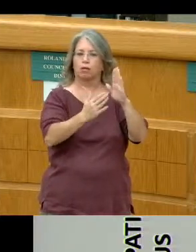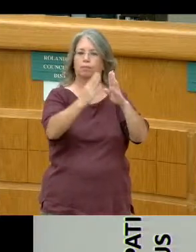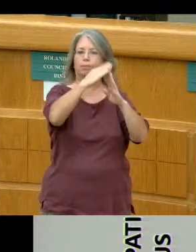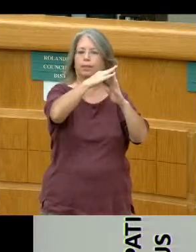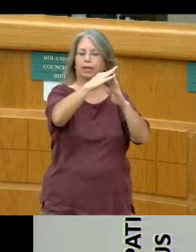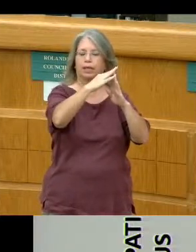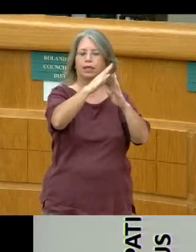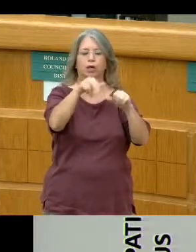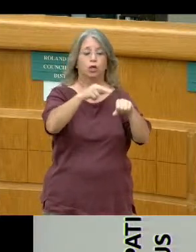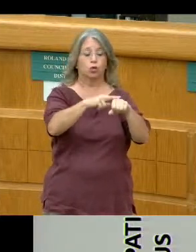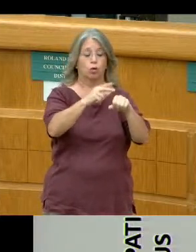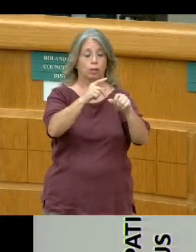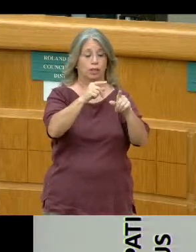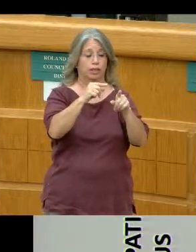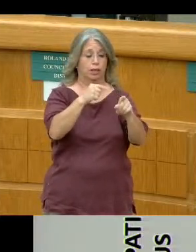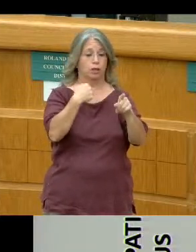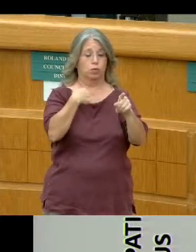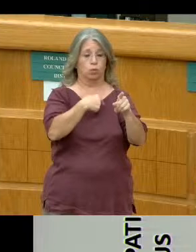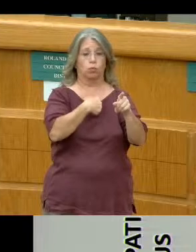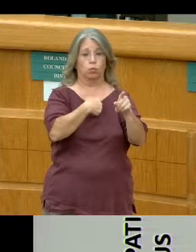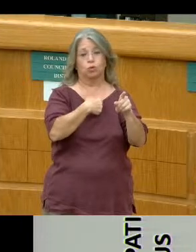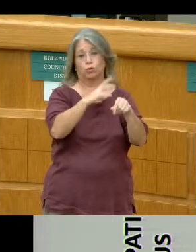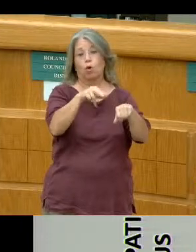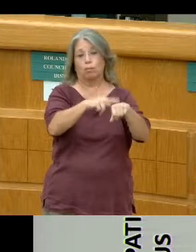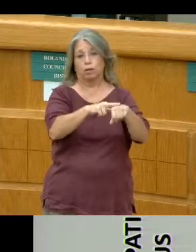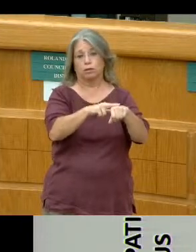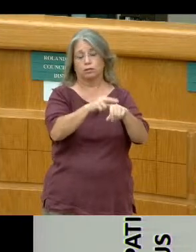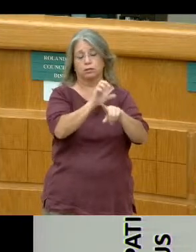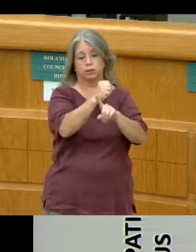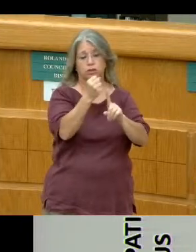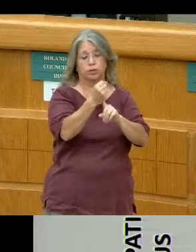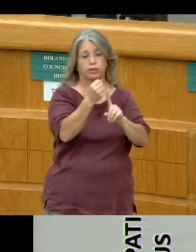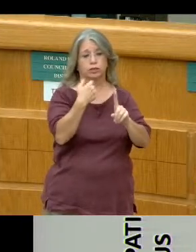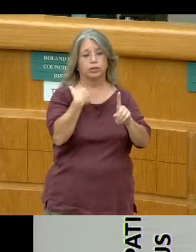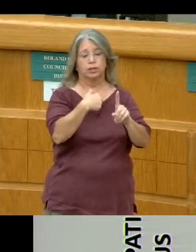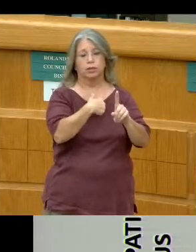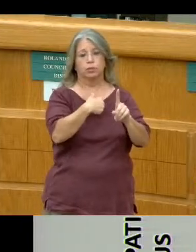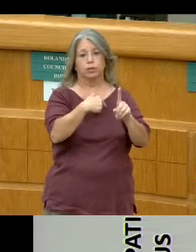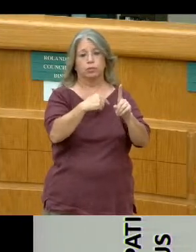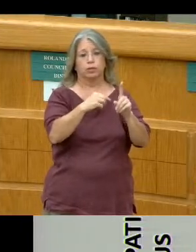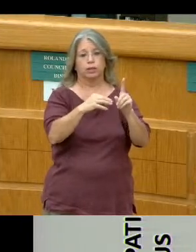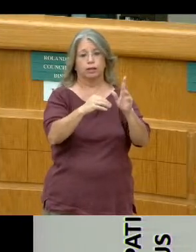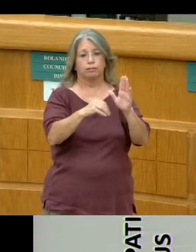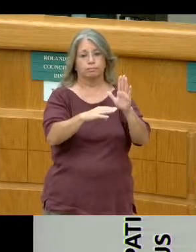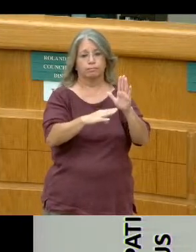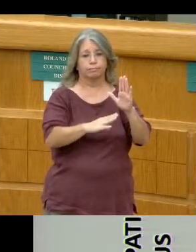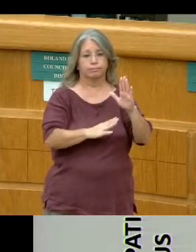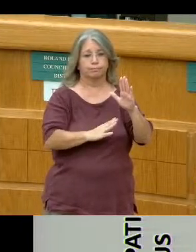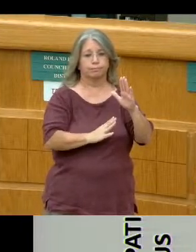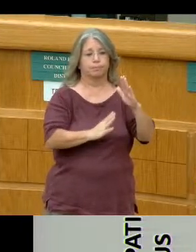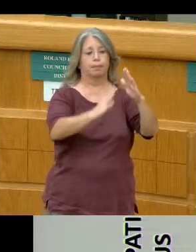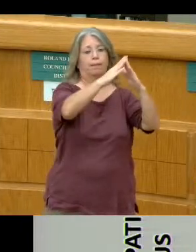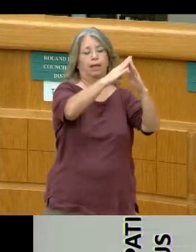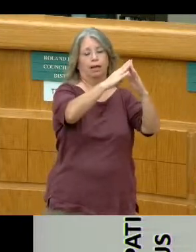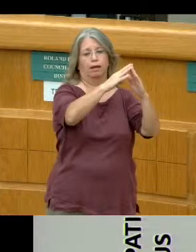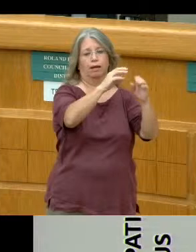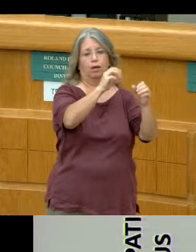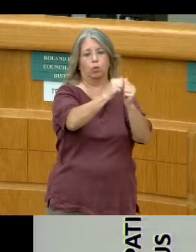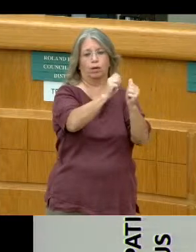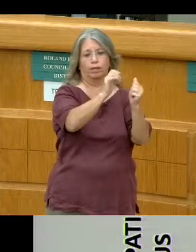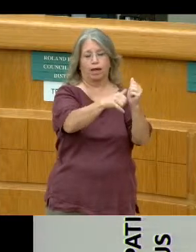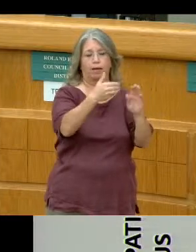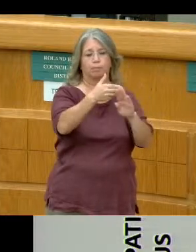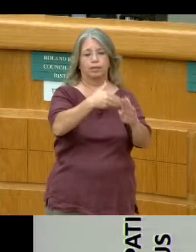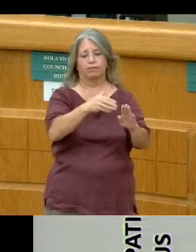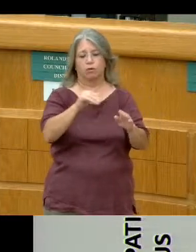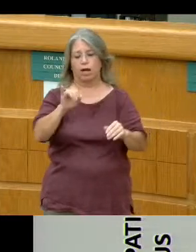on med-surg before we peak on ICU, so I'm not quite sure what's driving this, but sometimes there's internal hospital dynamics